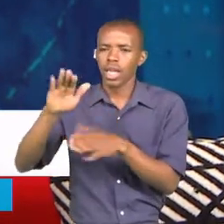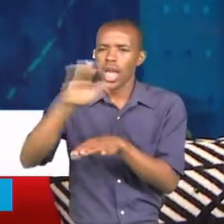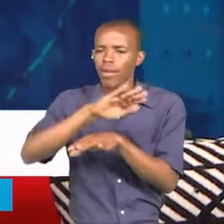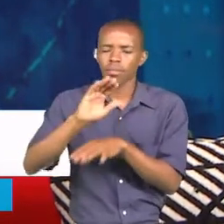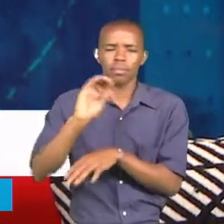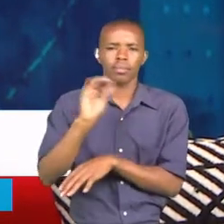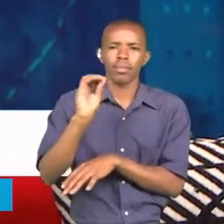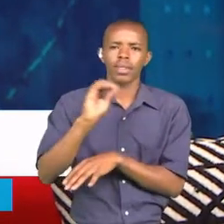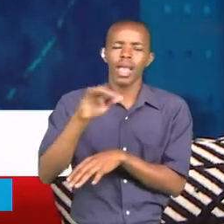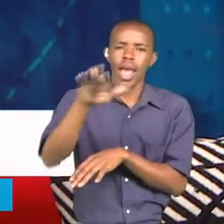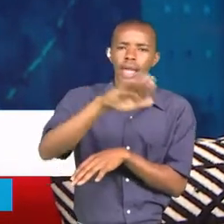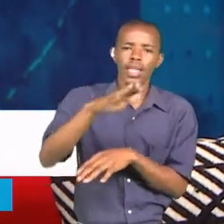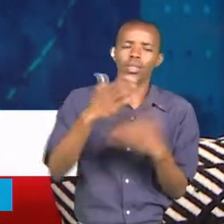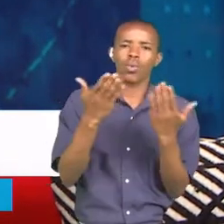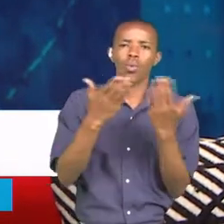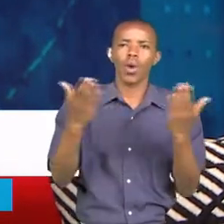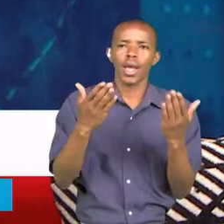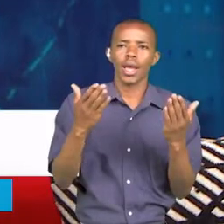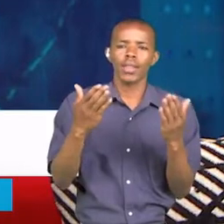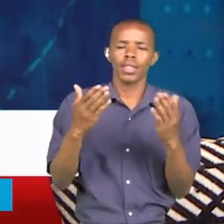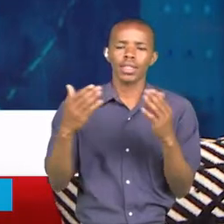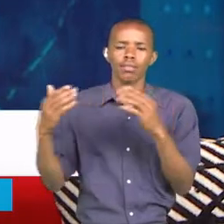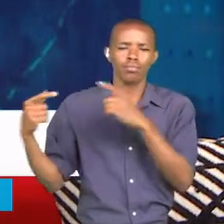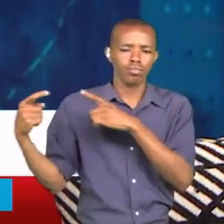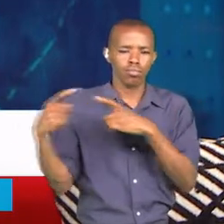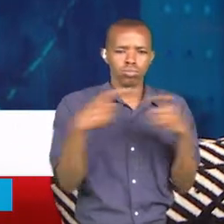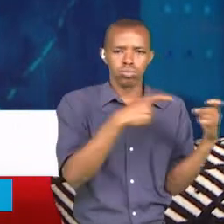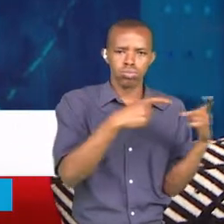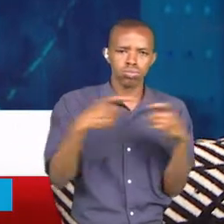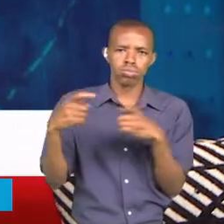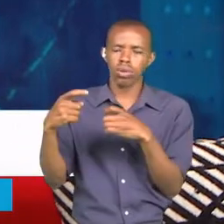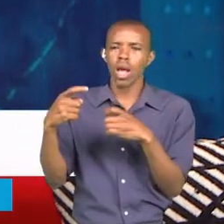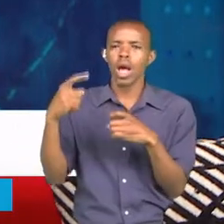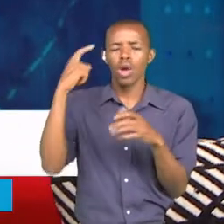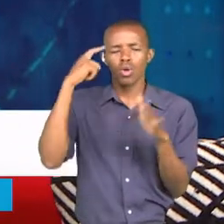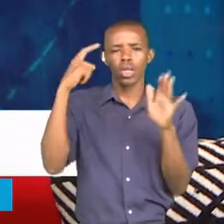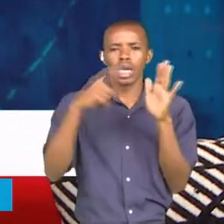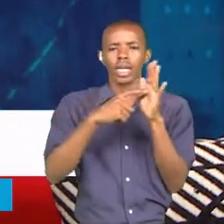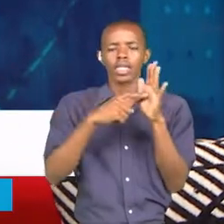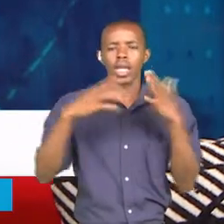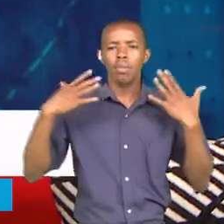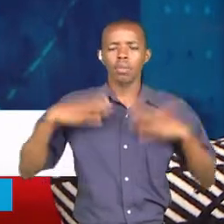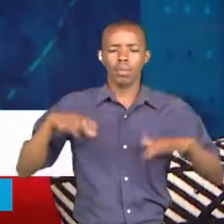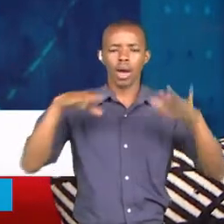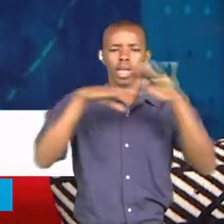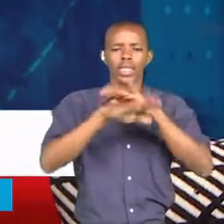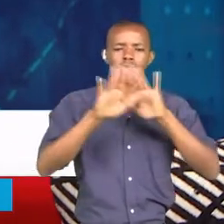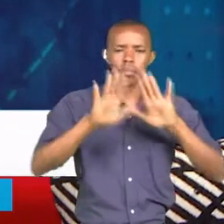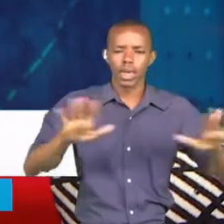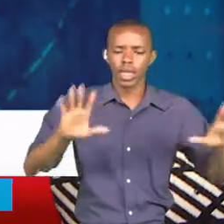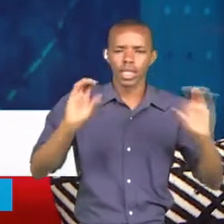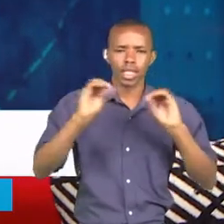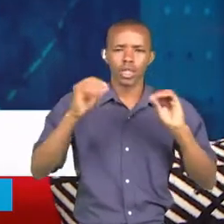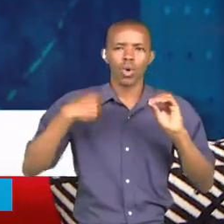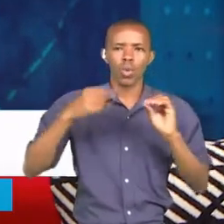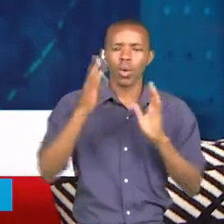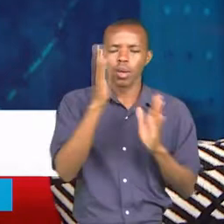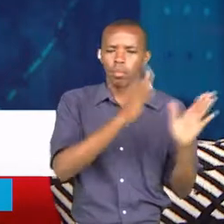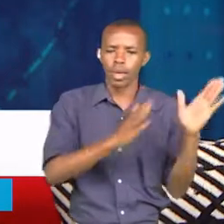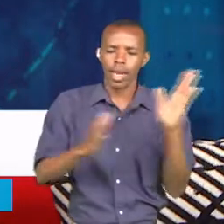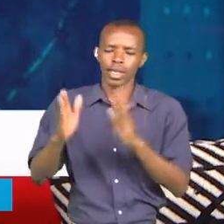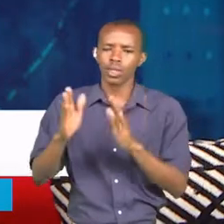that there are areas in which there is a conflict and you realize people cannot access markets, and we also plan to distribute in kind